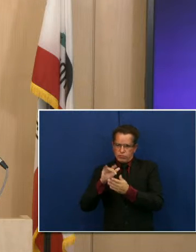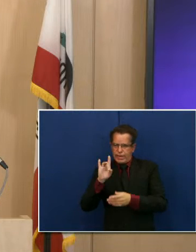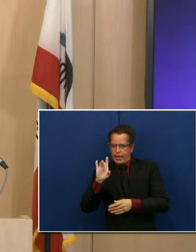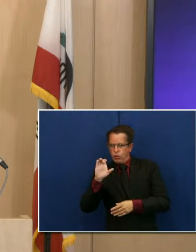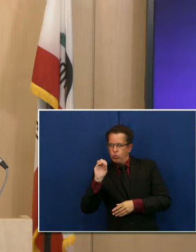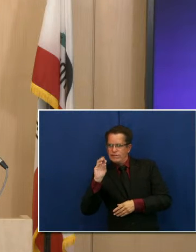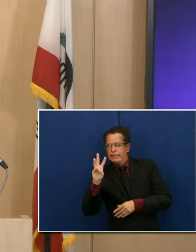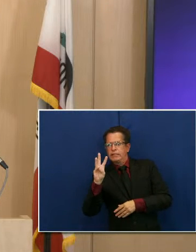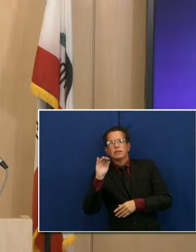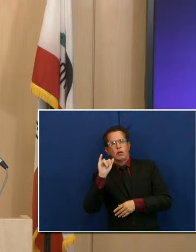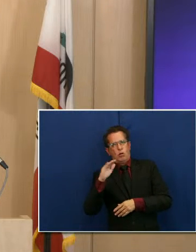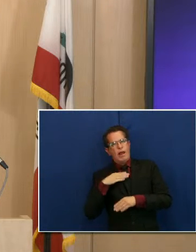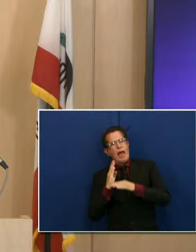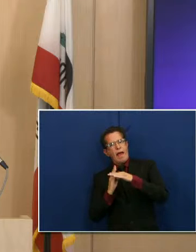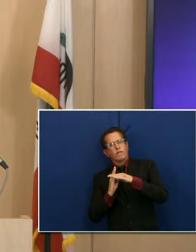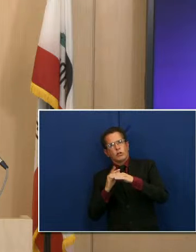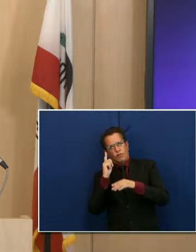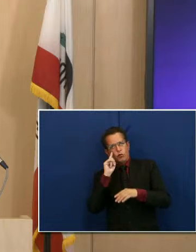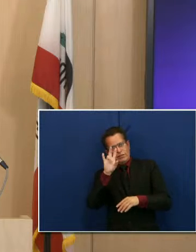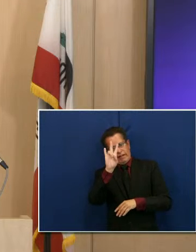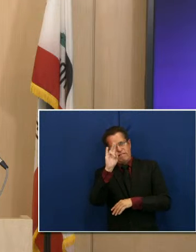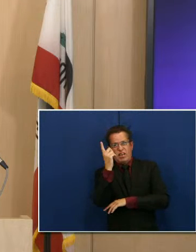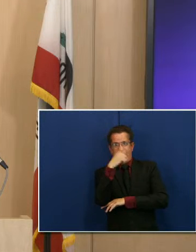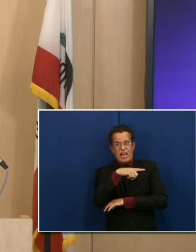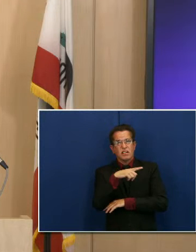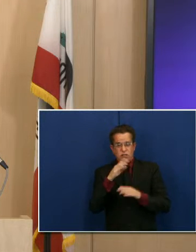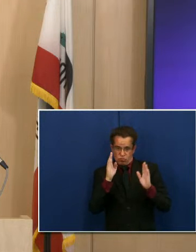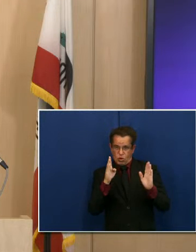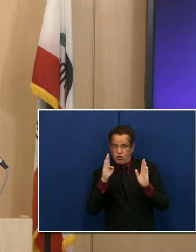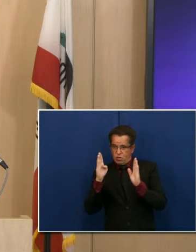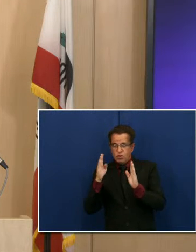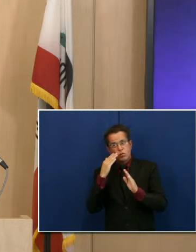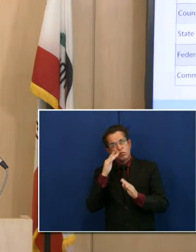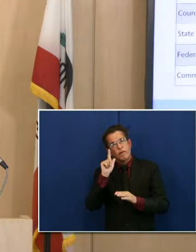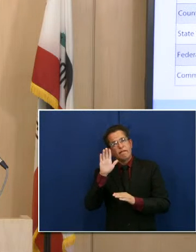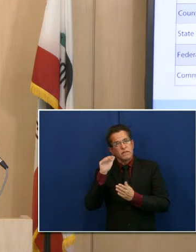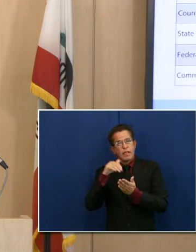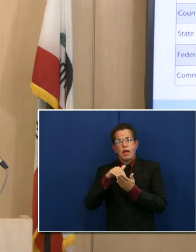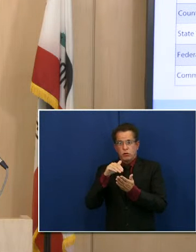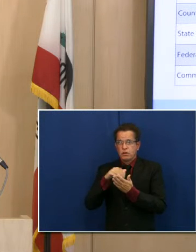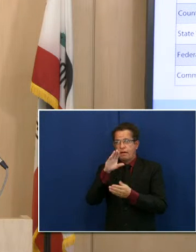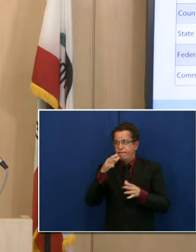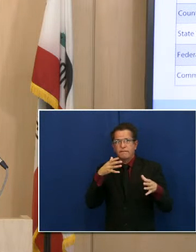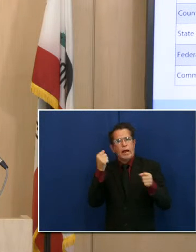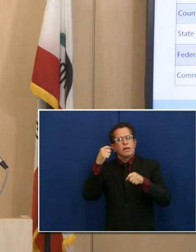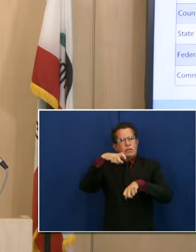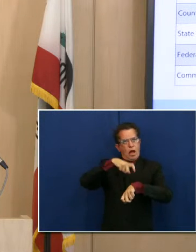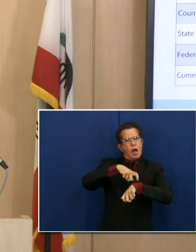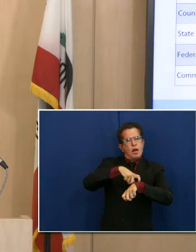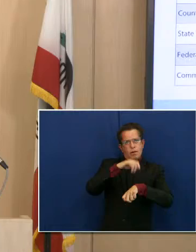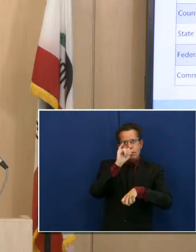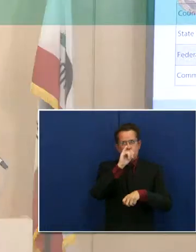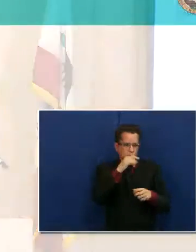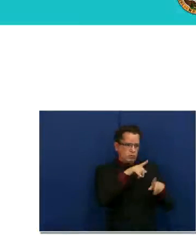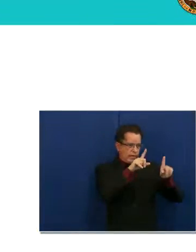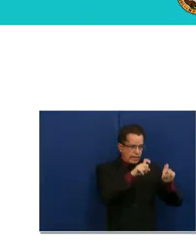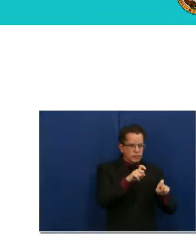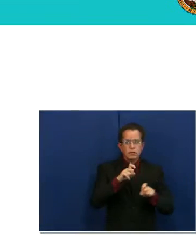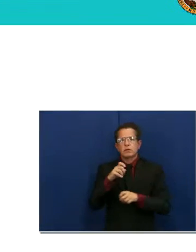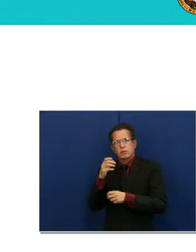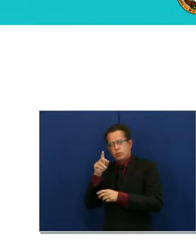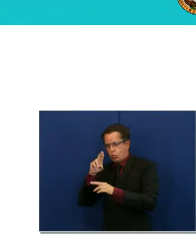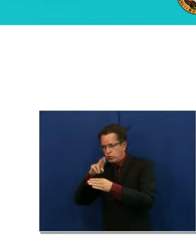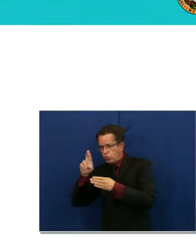25,806 is our 7-day average. And as you'll see right here, we continue to keep up our turnaround times. And this is a great testament to our partners, our hospital